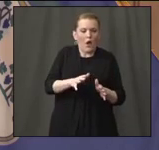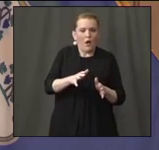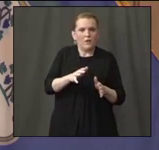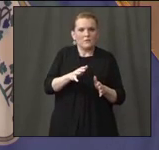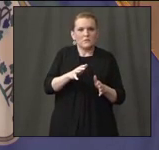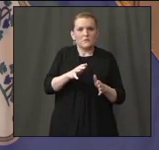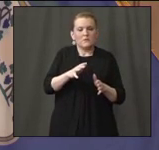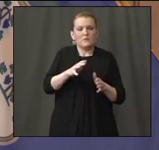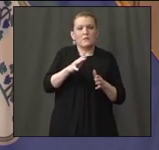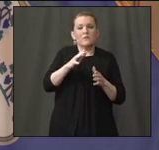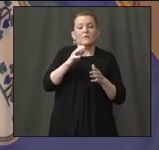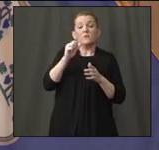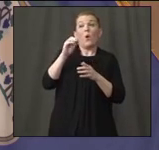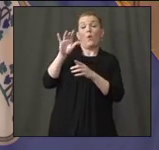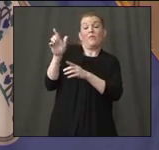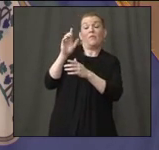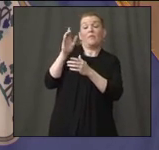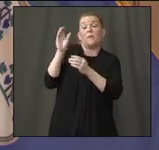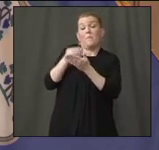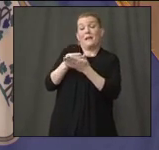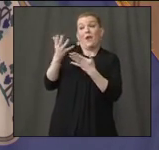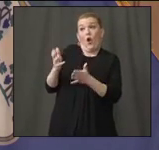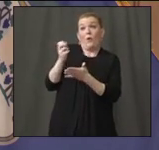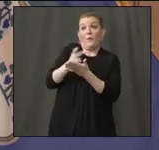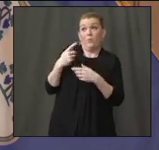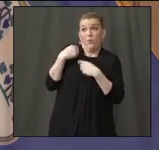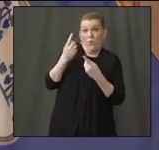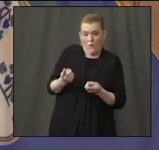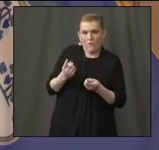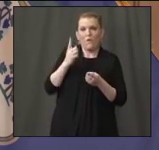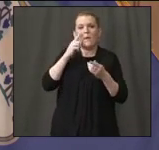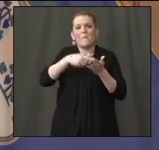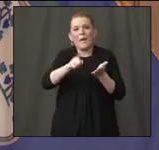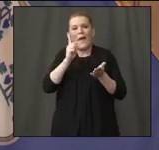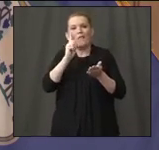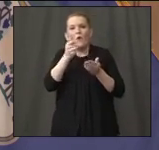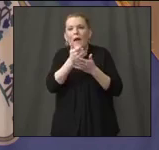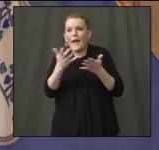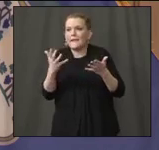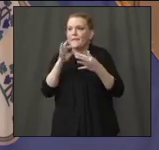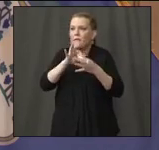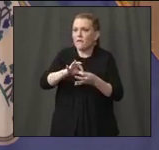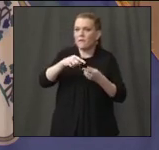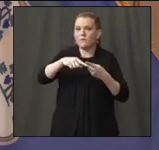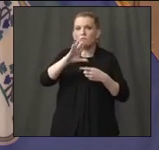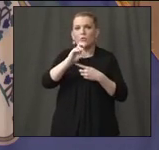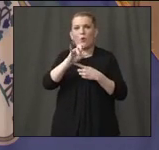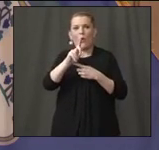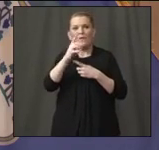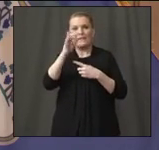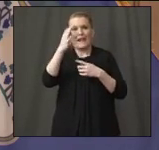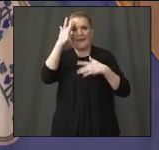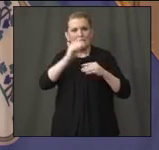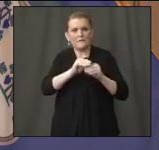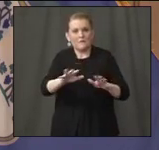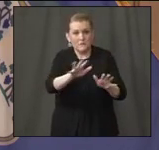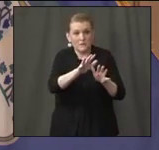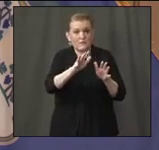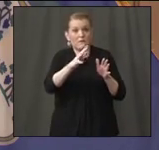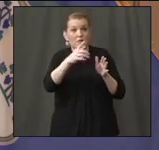the lost revenues. And in the state of Connecticut, where I'm most familiar, we're looking at a deficit of about $500